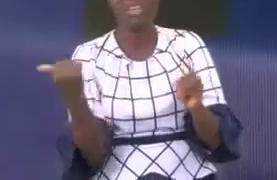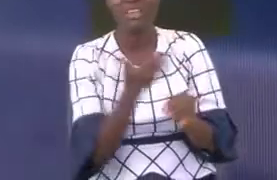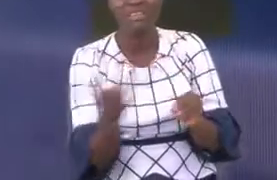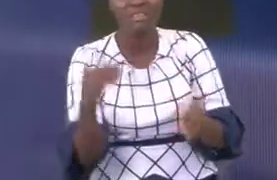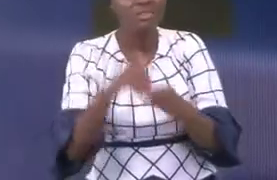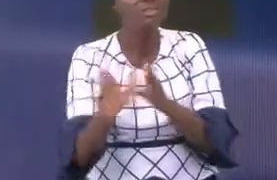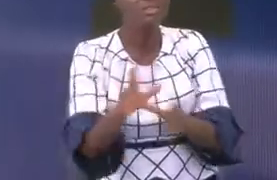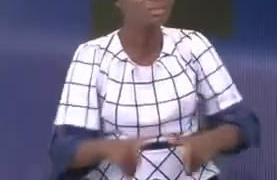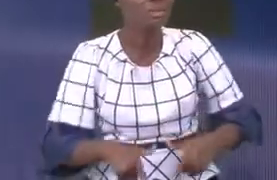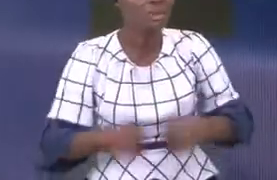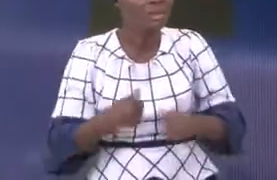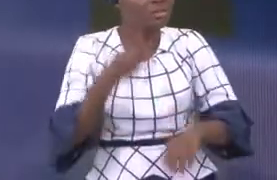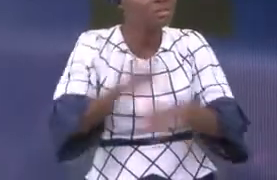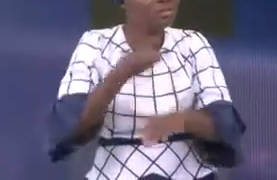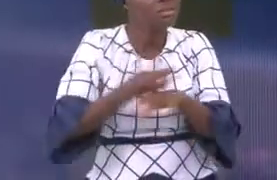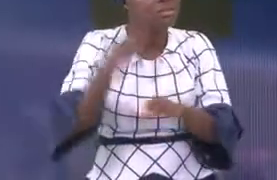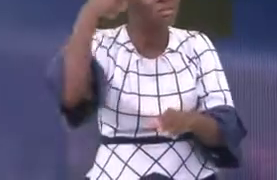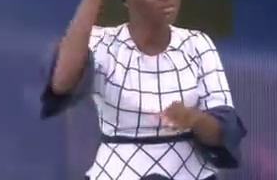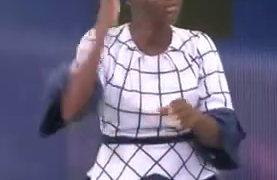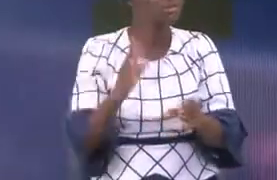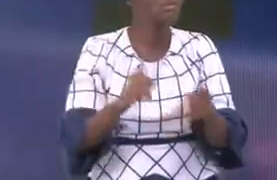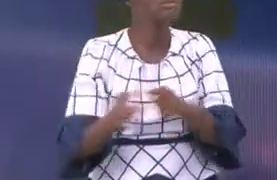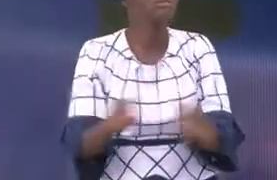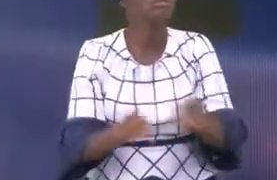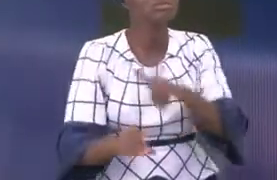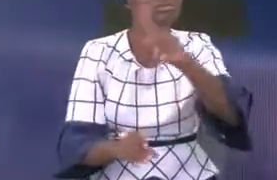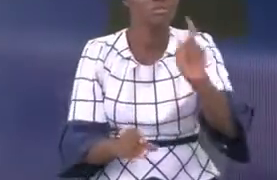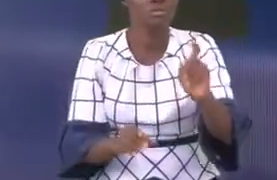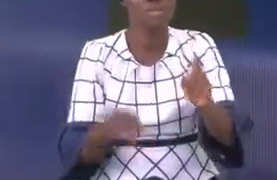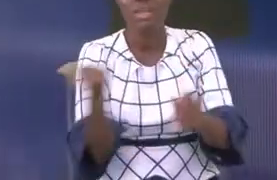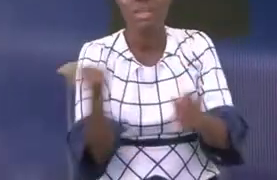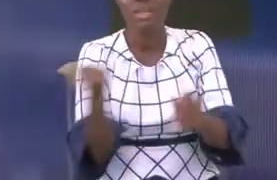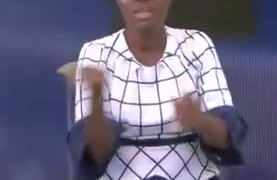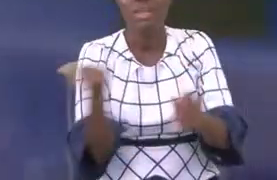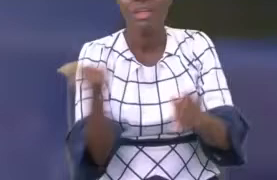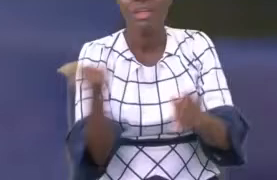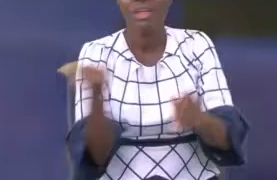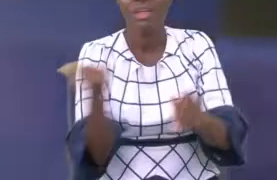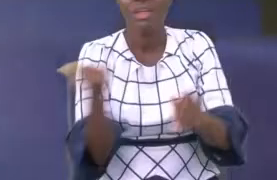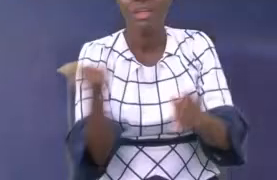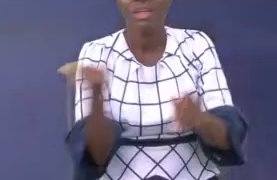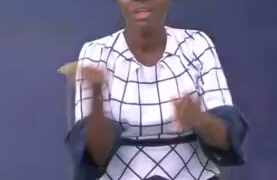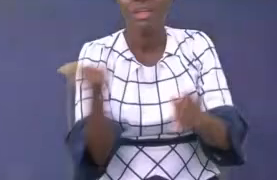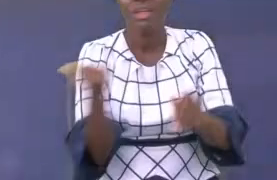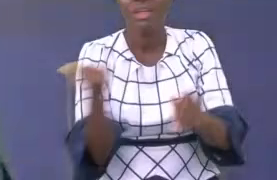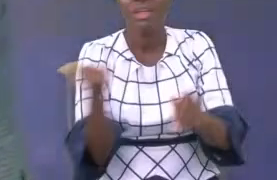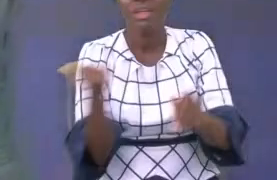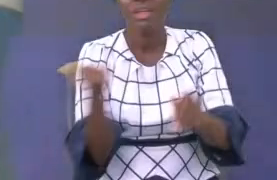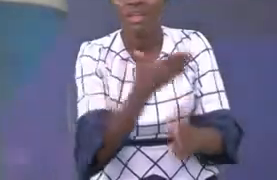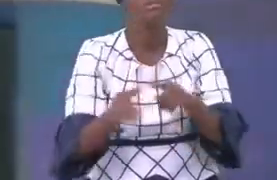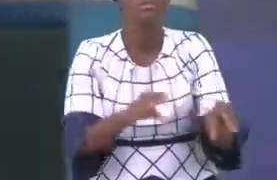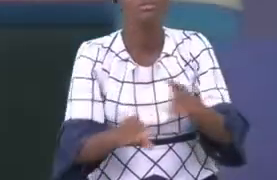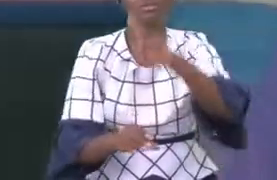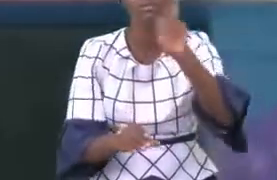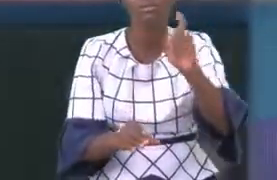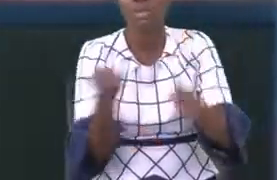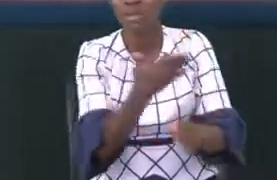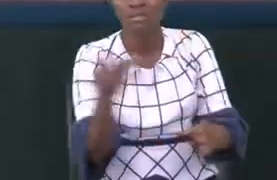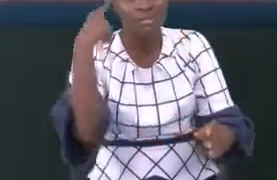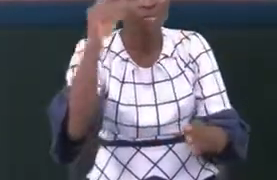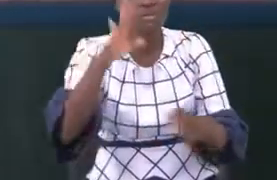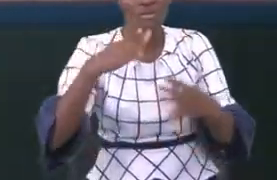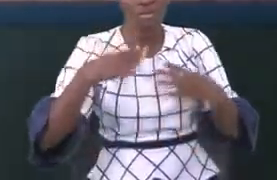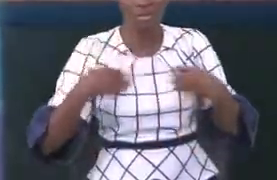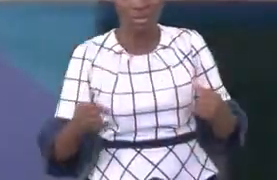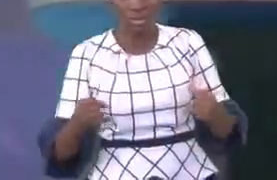Anything for your salvation too hard for him? Anything for your healing? Anything for your deliverance? Anything